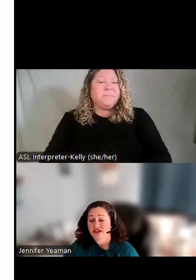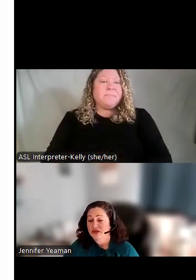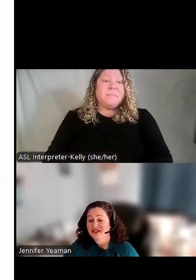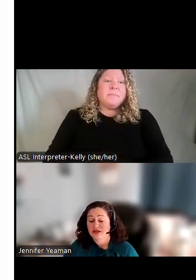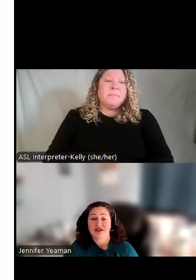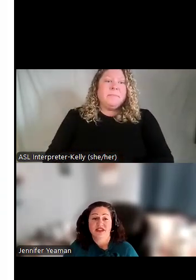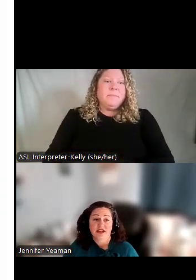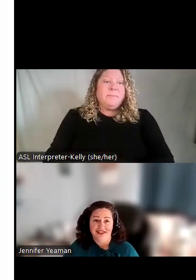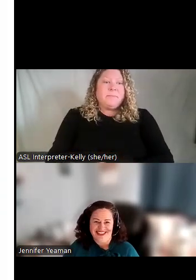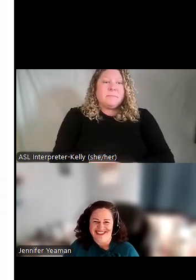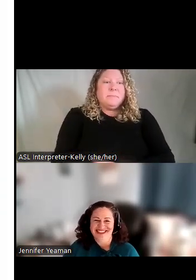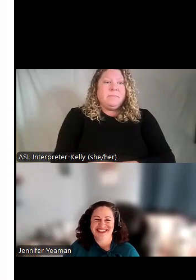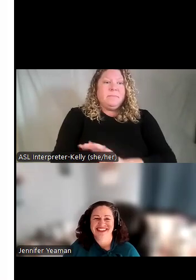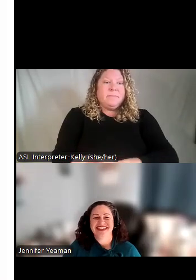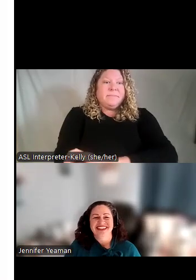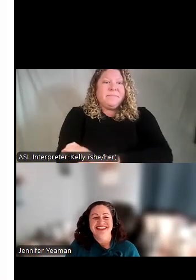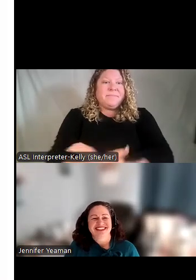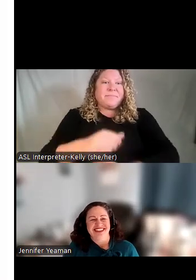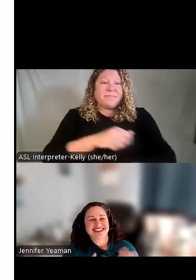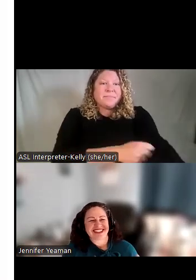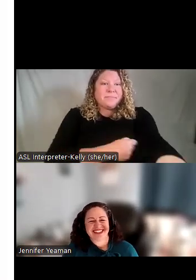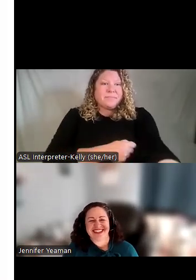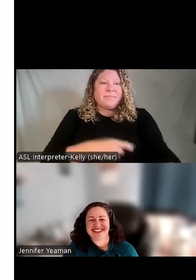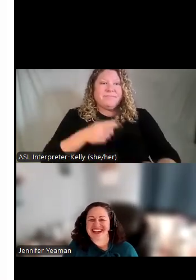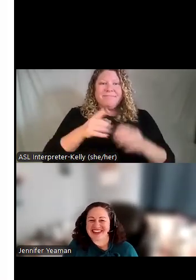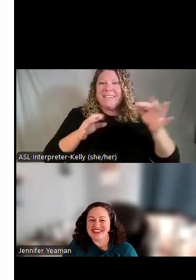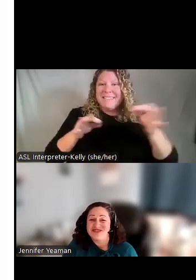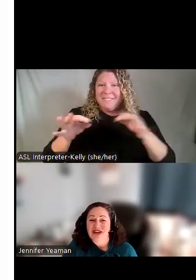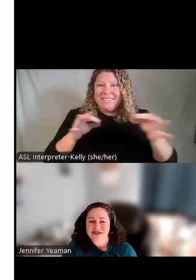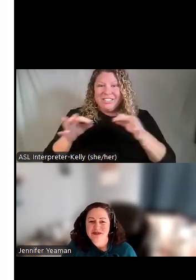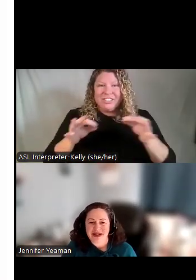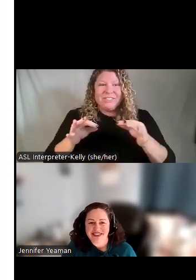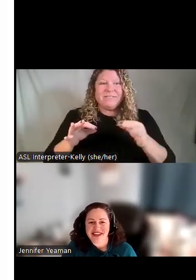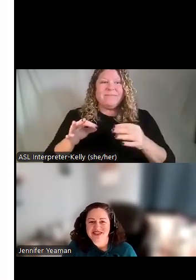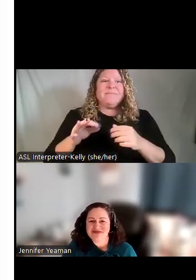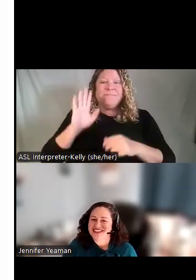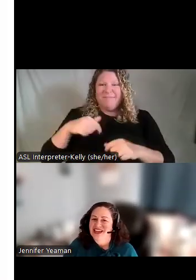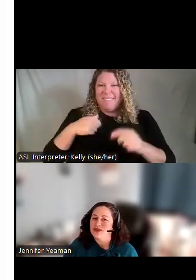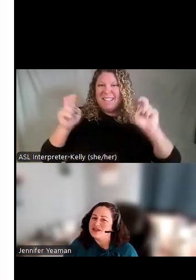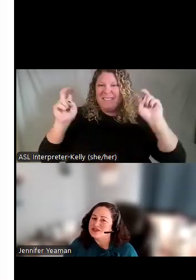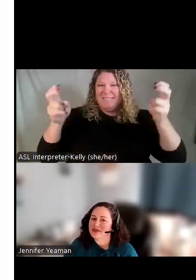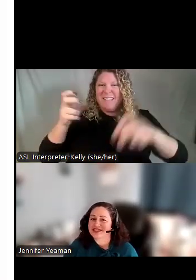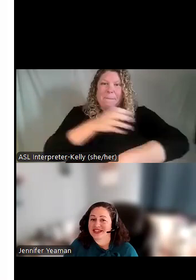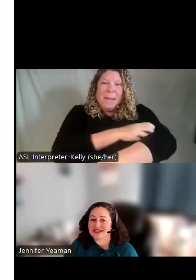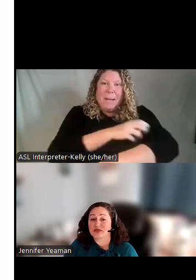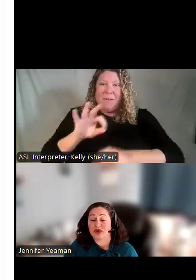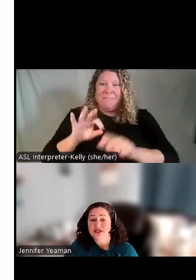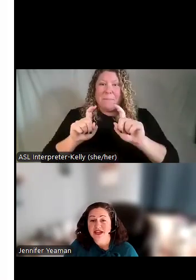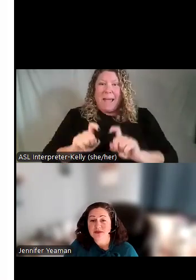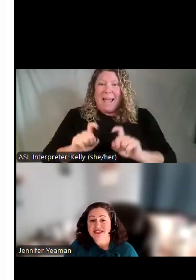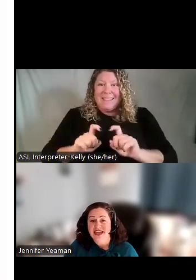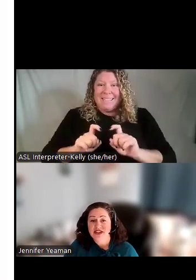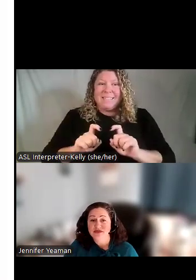So let's start with some of the definitions. So this session is titled The Power of the Pilot, but today we'll also be